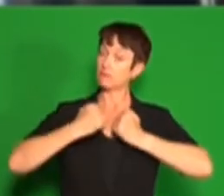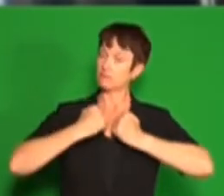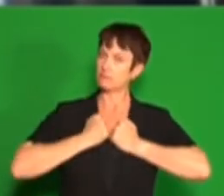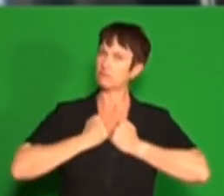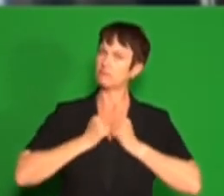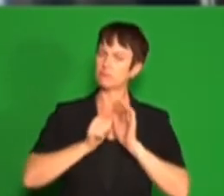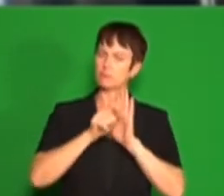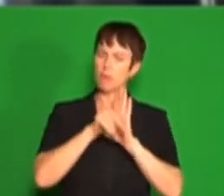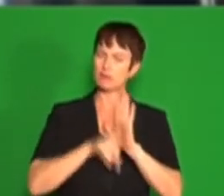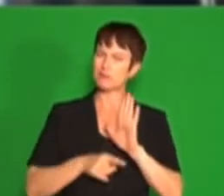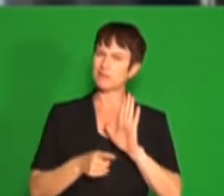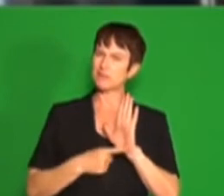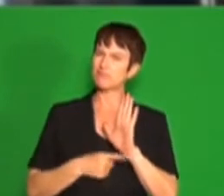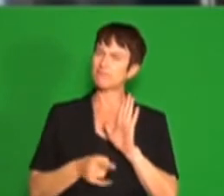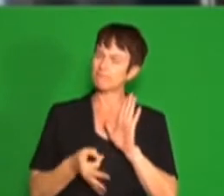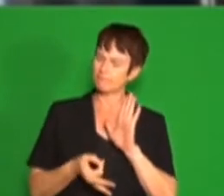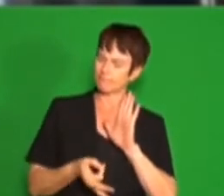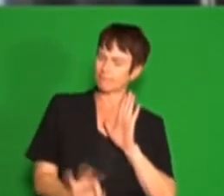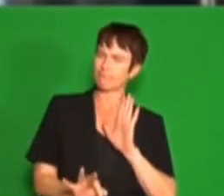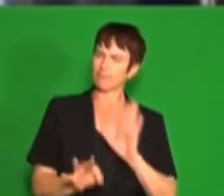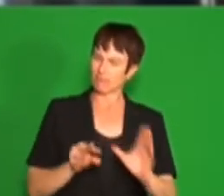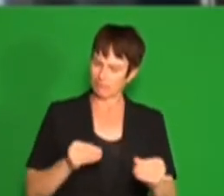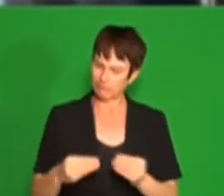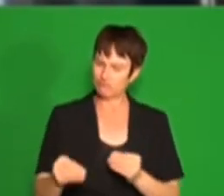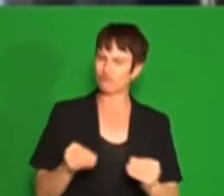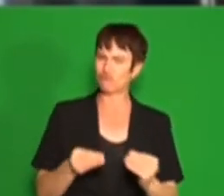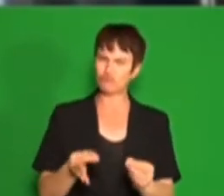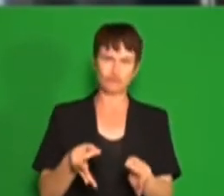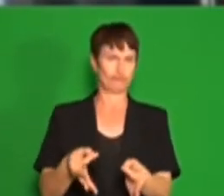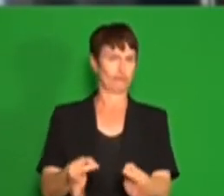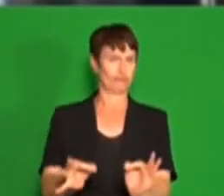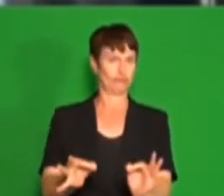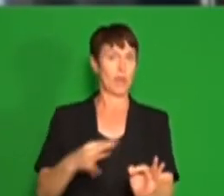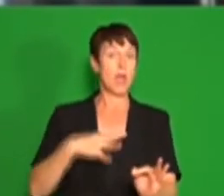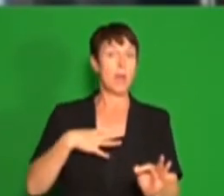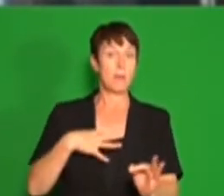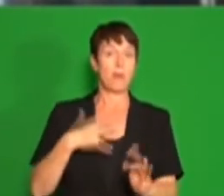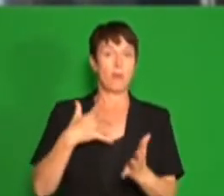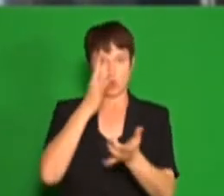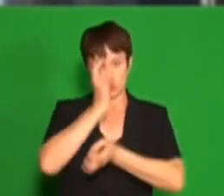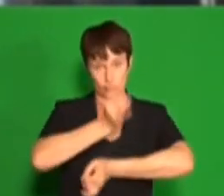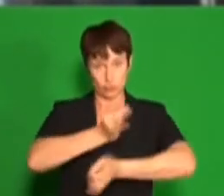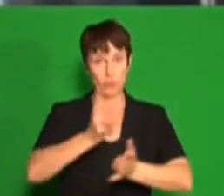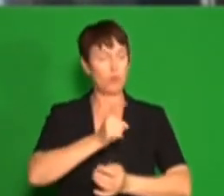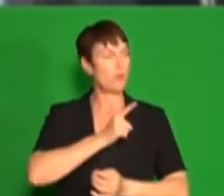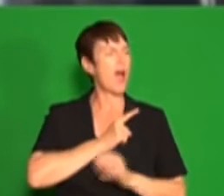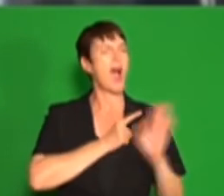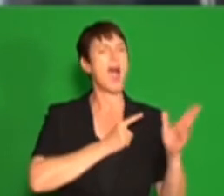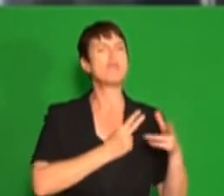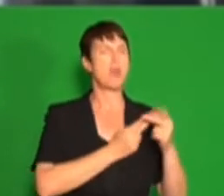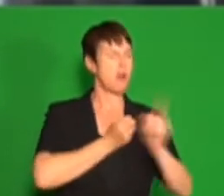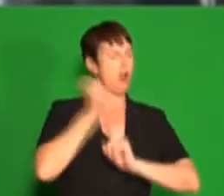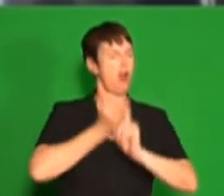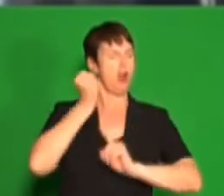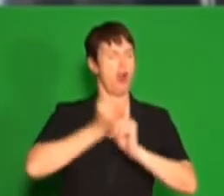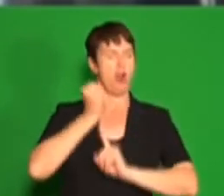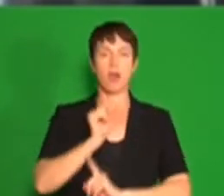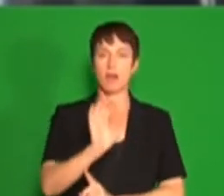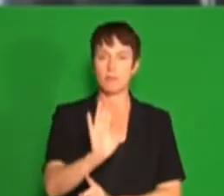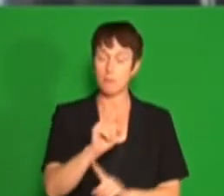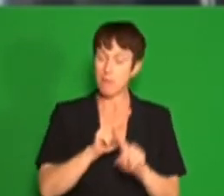accommodative. And just to put this thing into context so that you could appreciate this, that